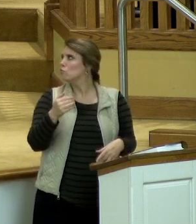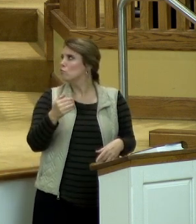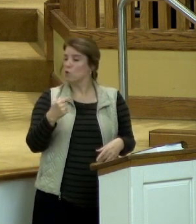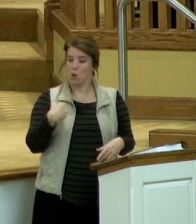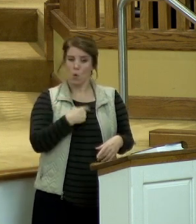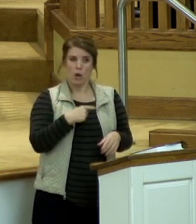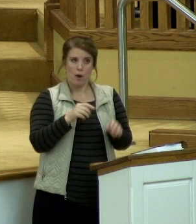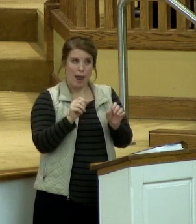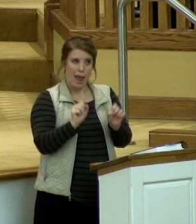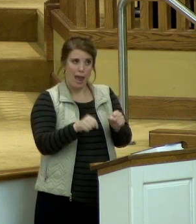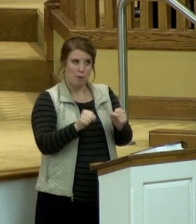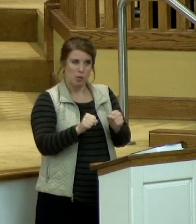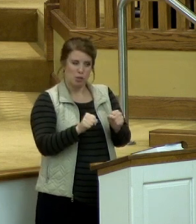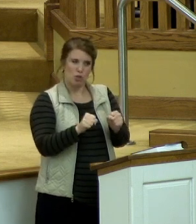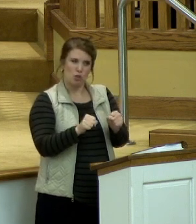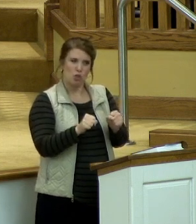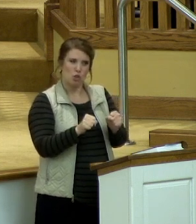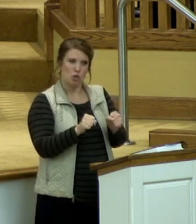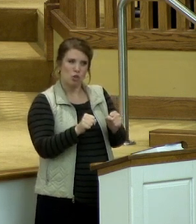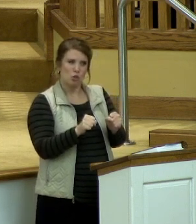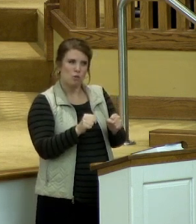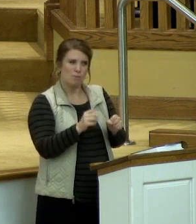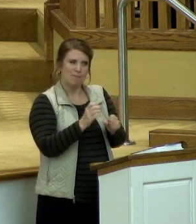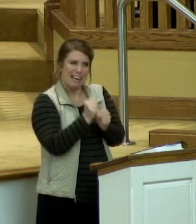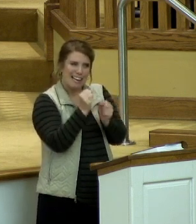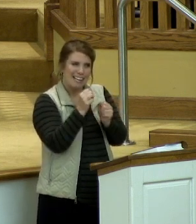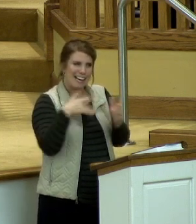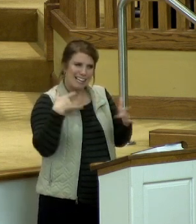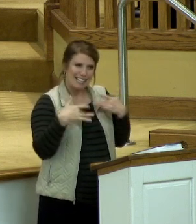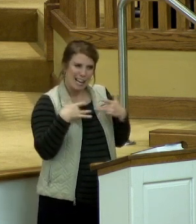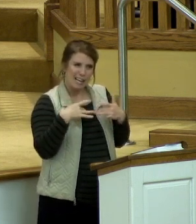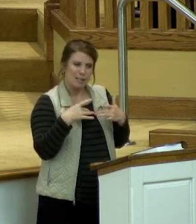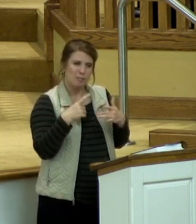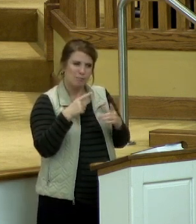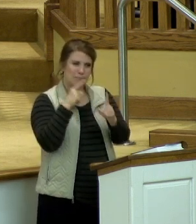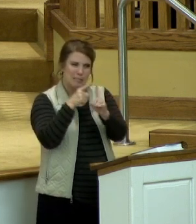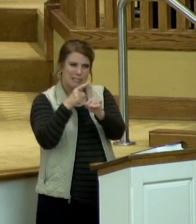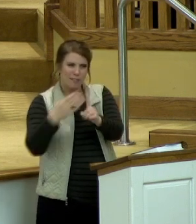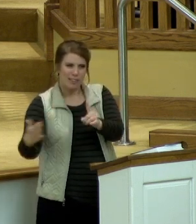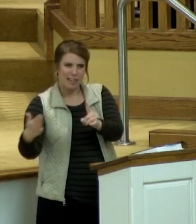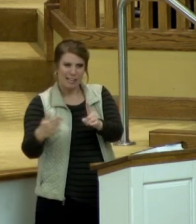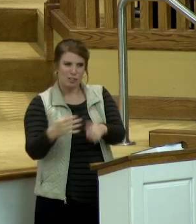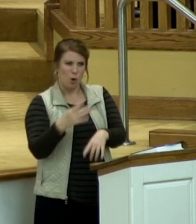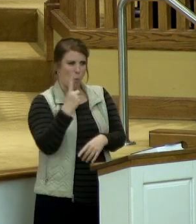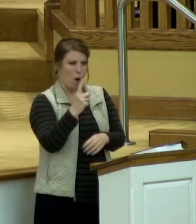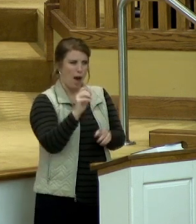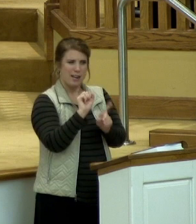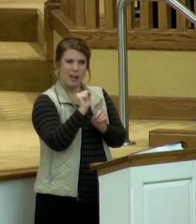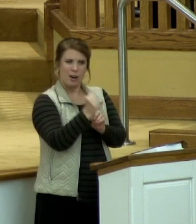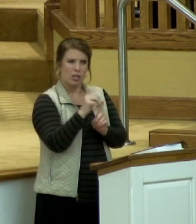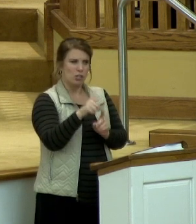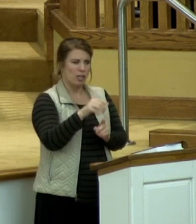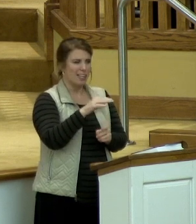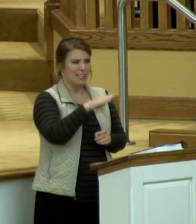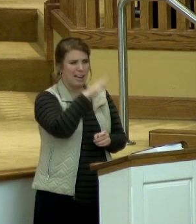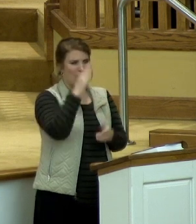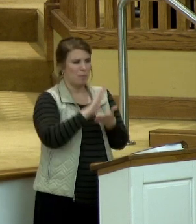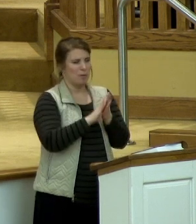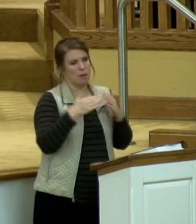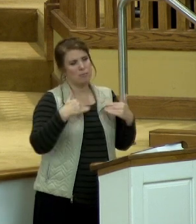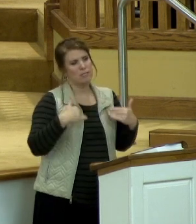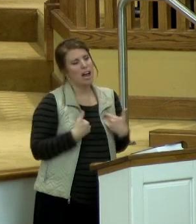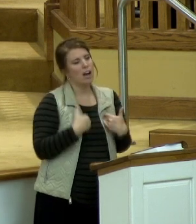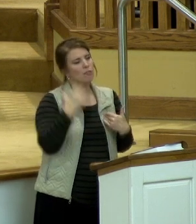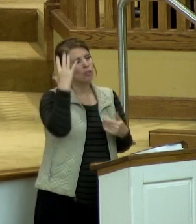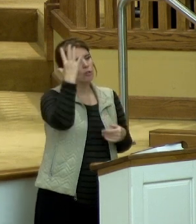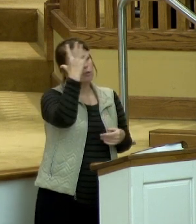to condition ourselves to get excited for certain things. Well, this is one of those areas we should never, ever grow weary in or faint in when it comes to the